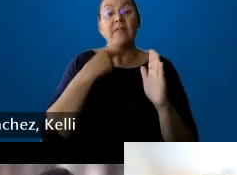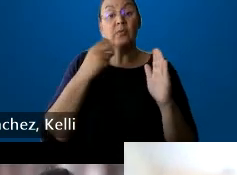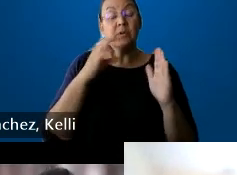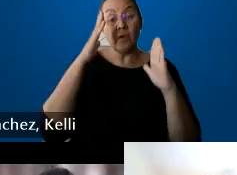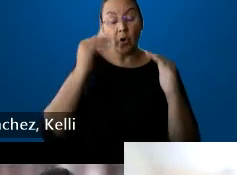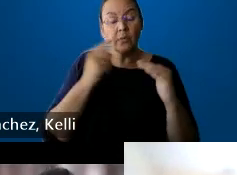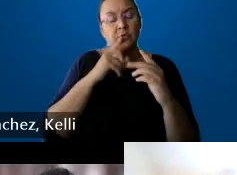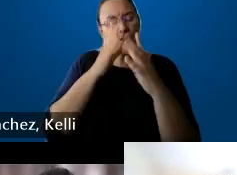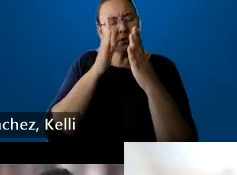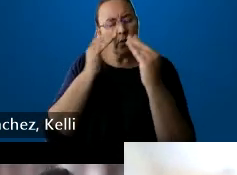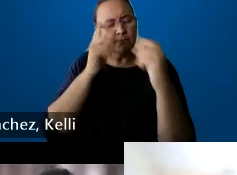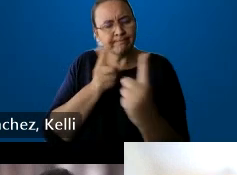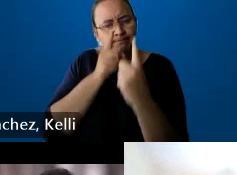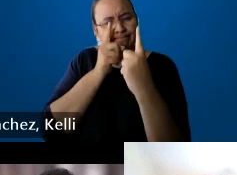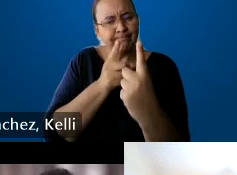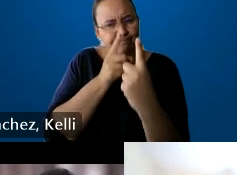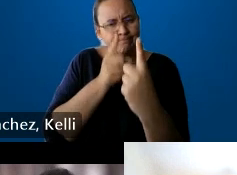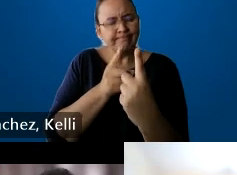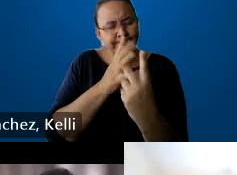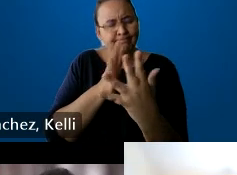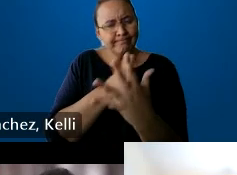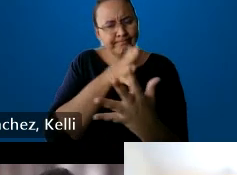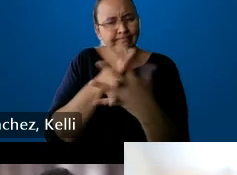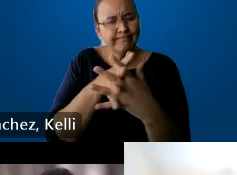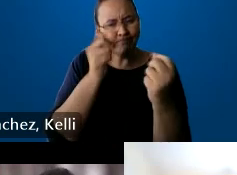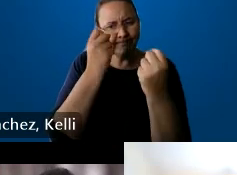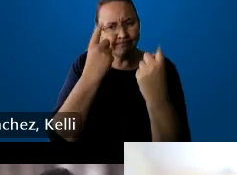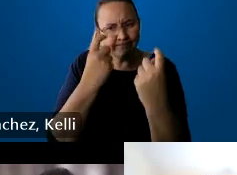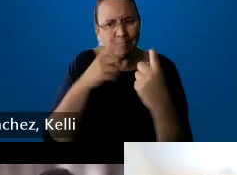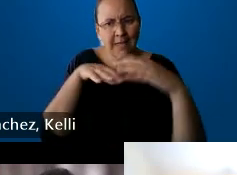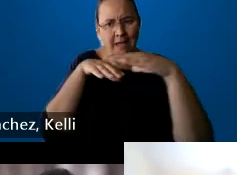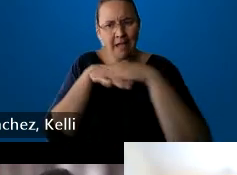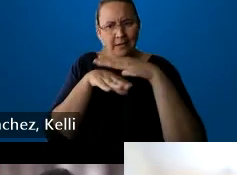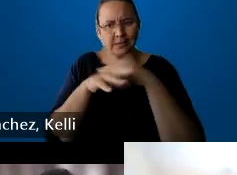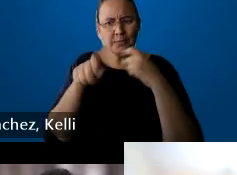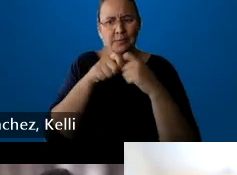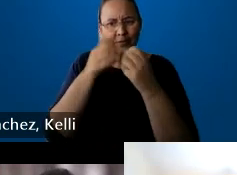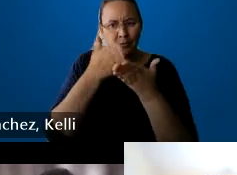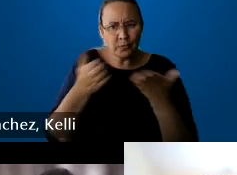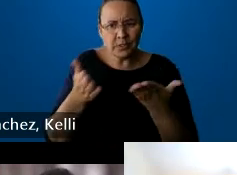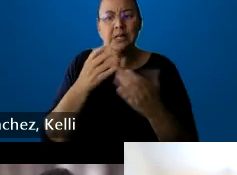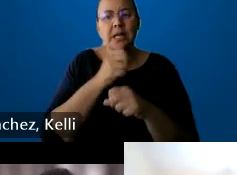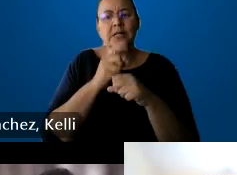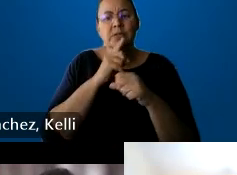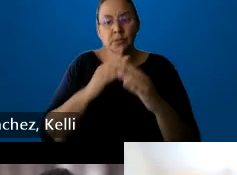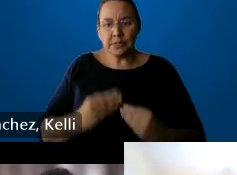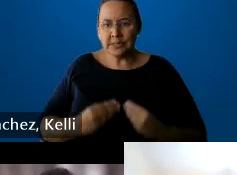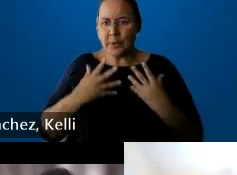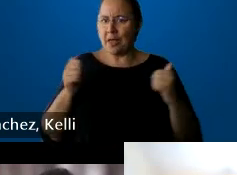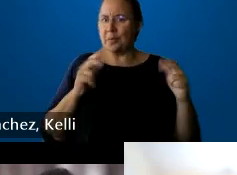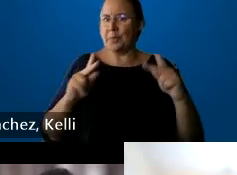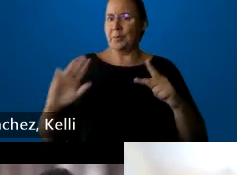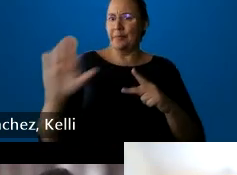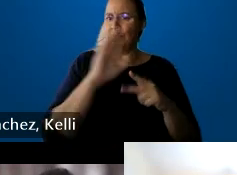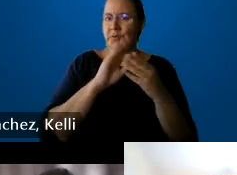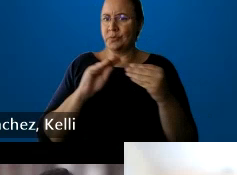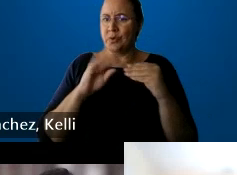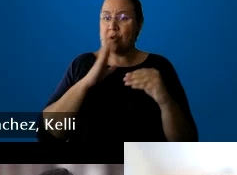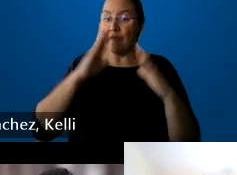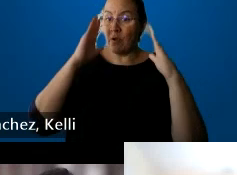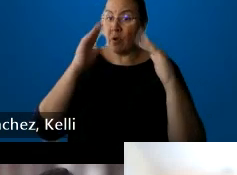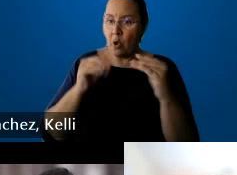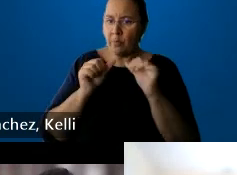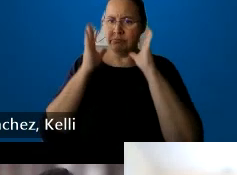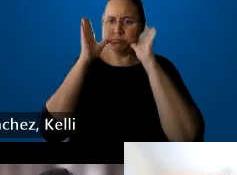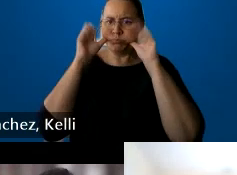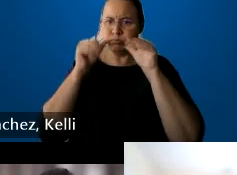she aims to foster understanding, ensure access to essential resources, and inspire others with her story of hope, perseverance,